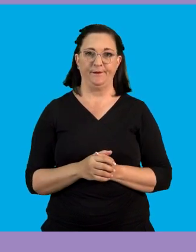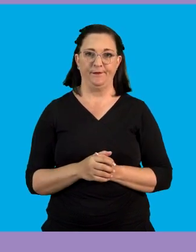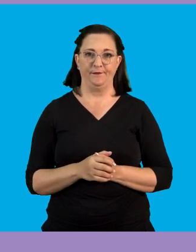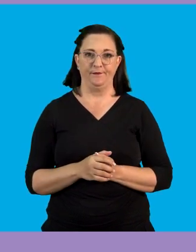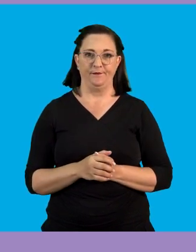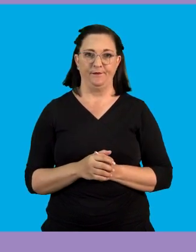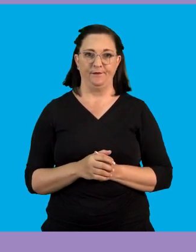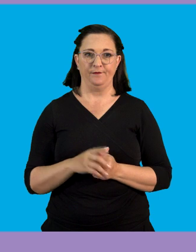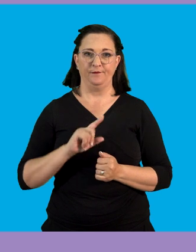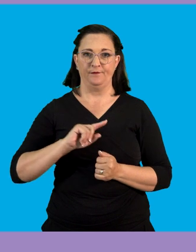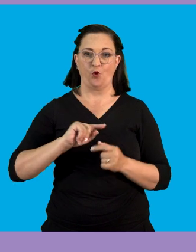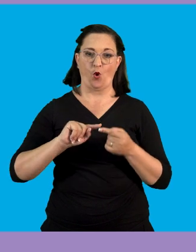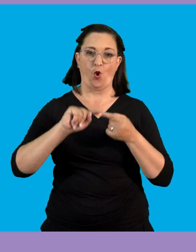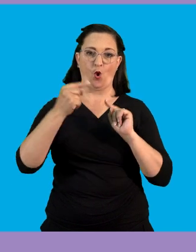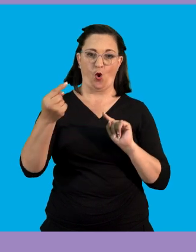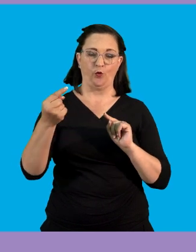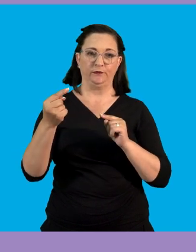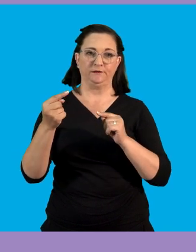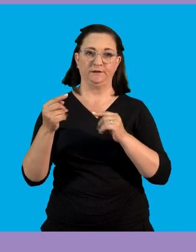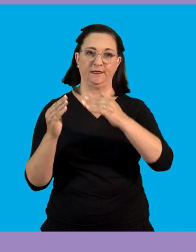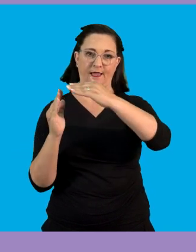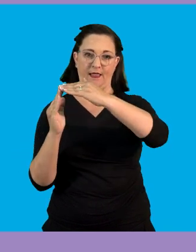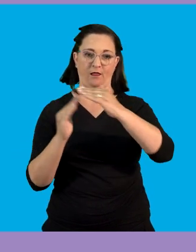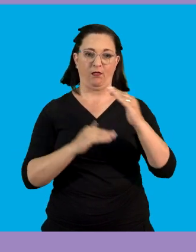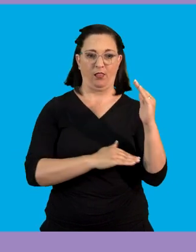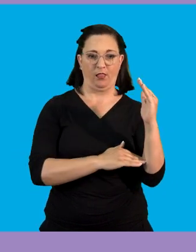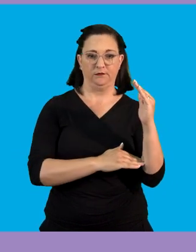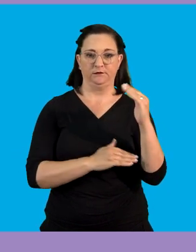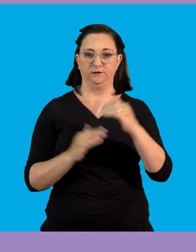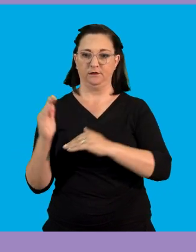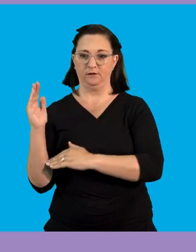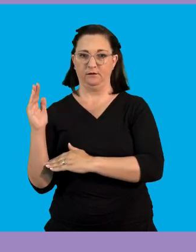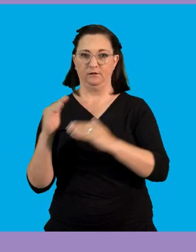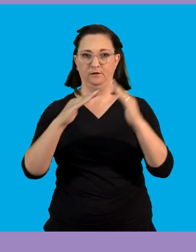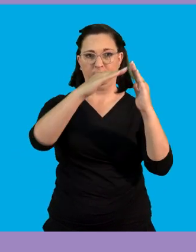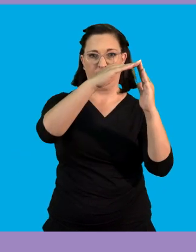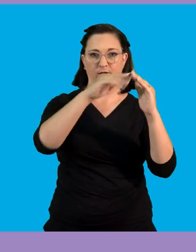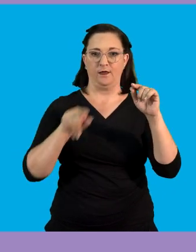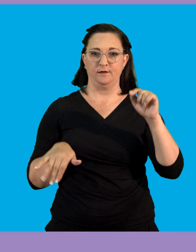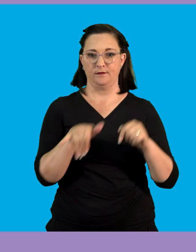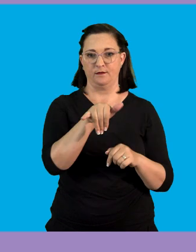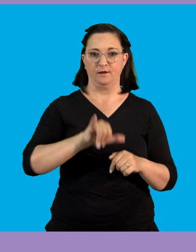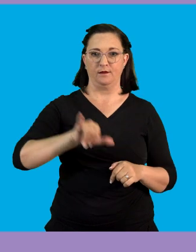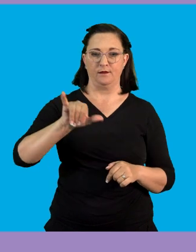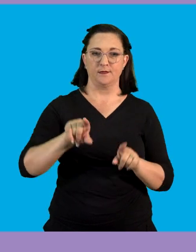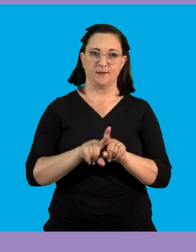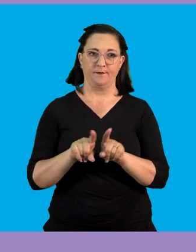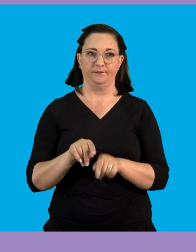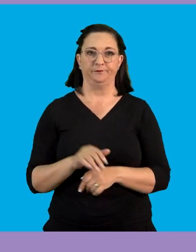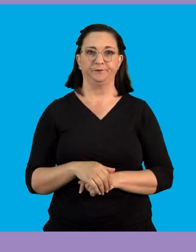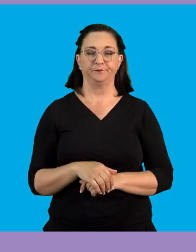pair. So the pair of opposite angles are equal. Let's move on to the next one, which is